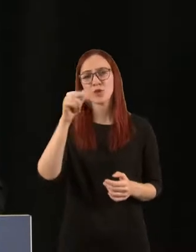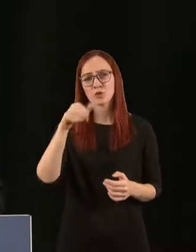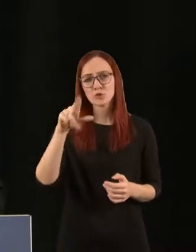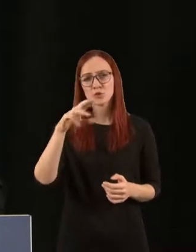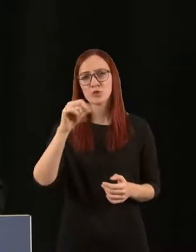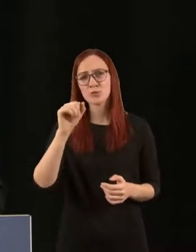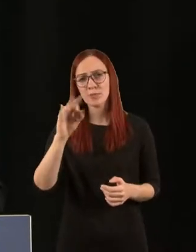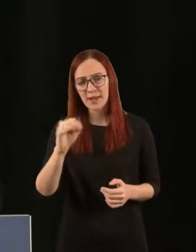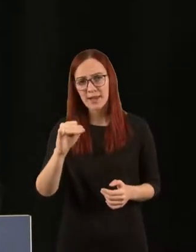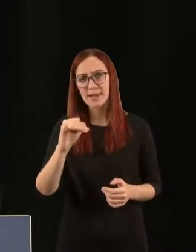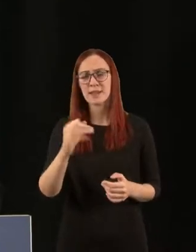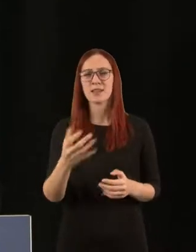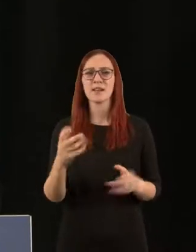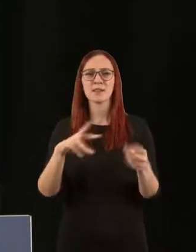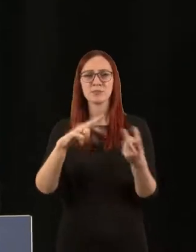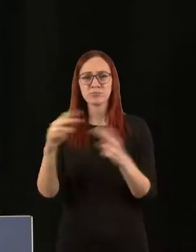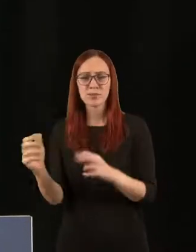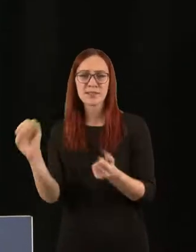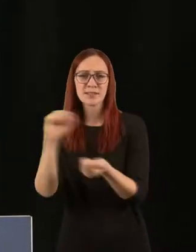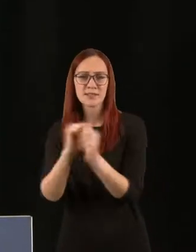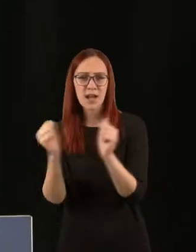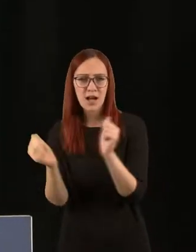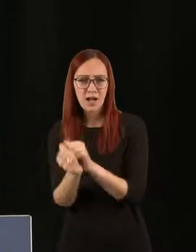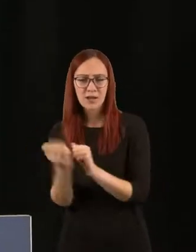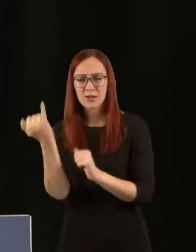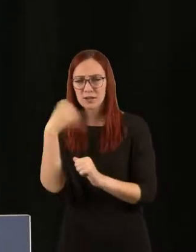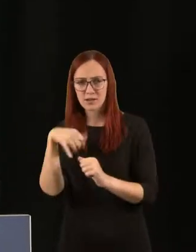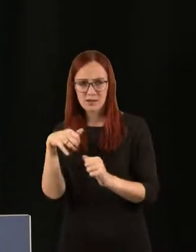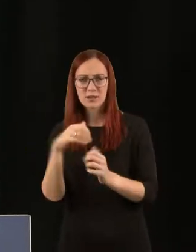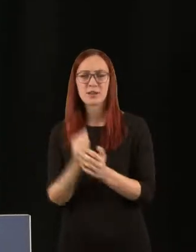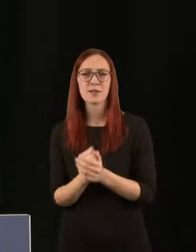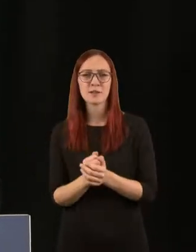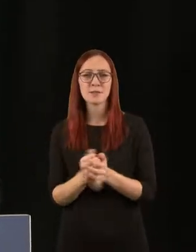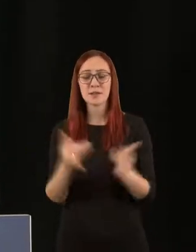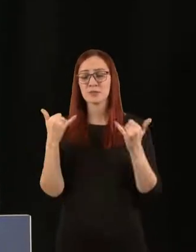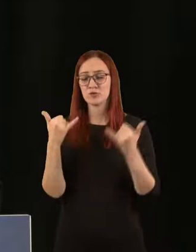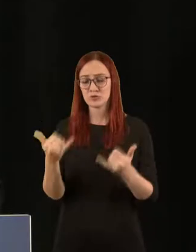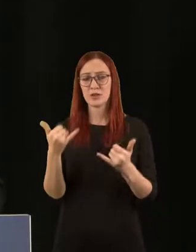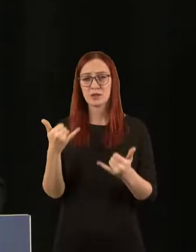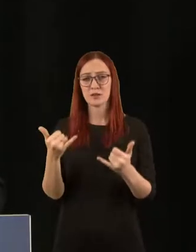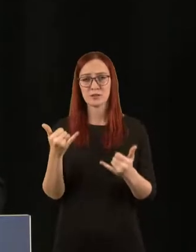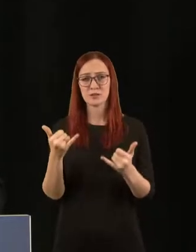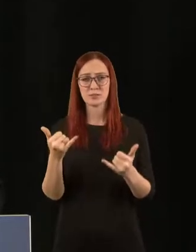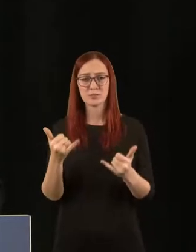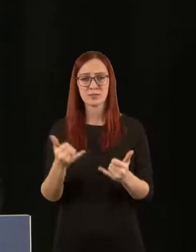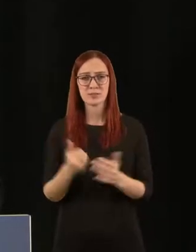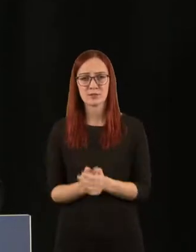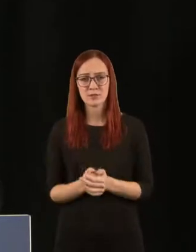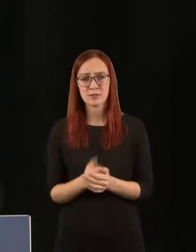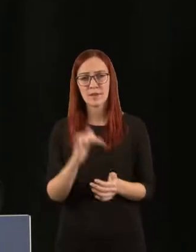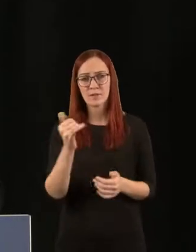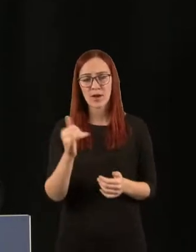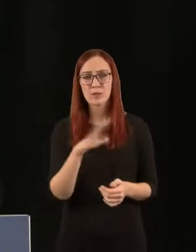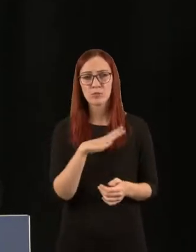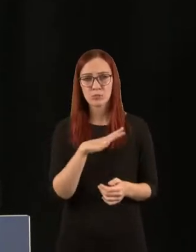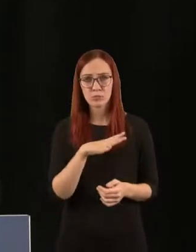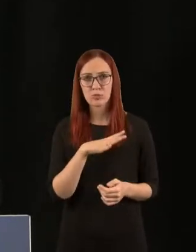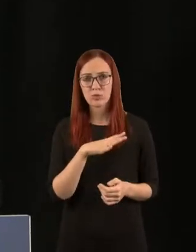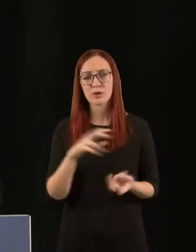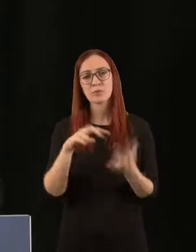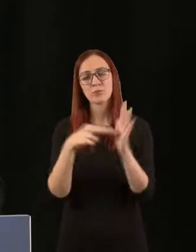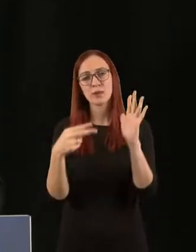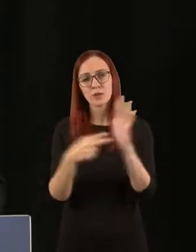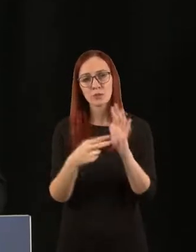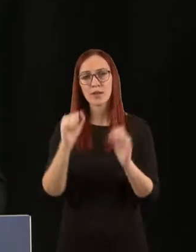of 20% for substituting for renewing boilers and discontinuing